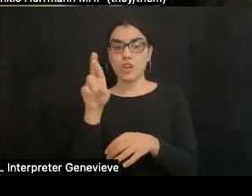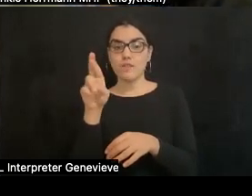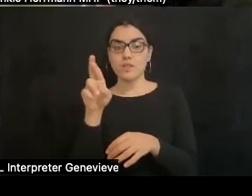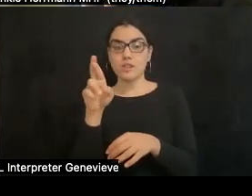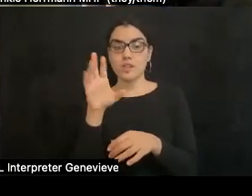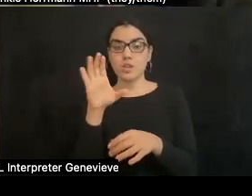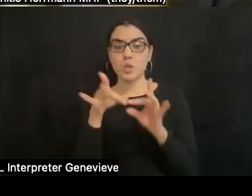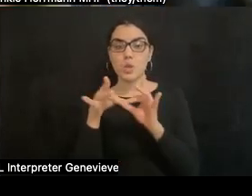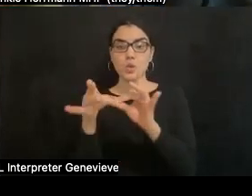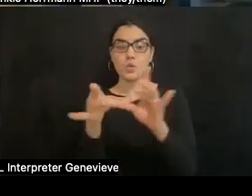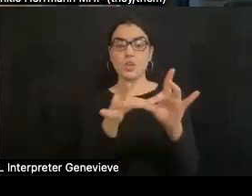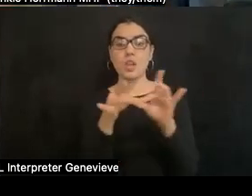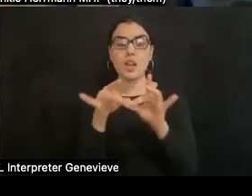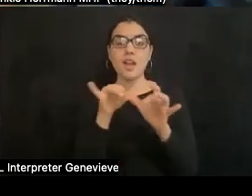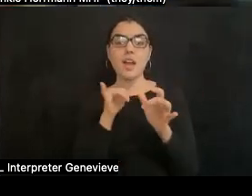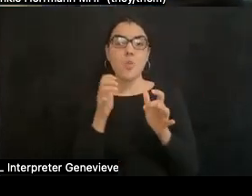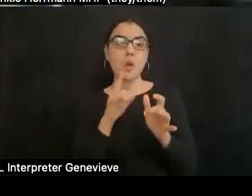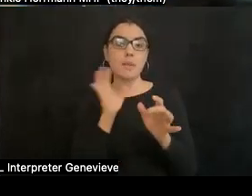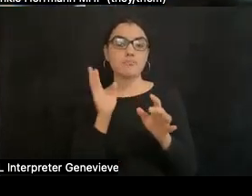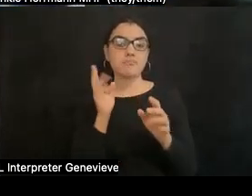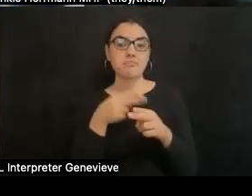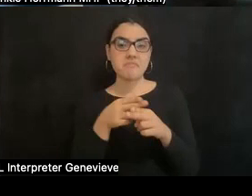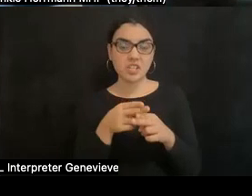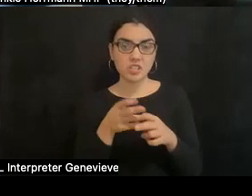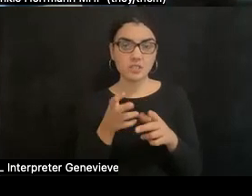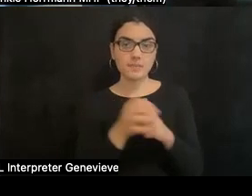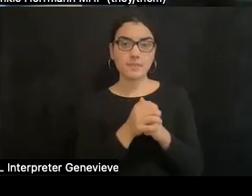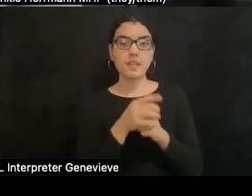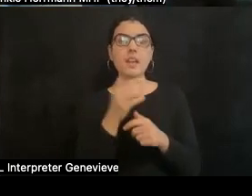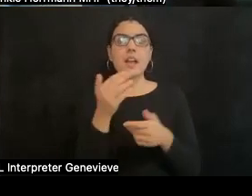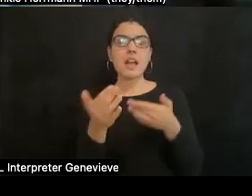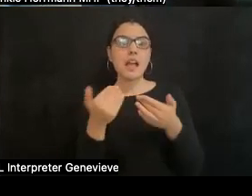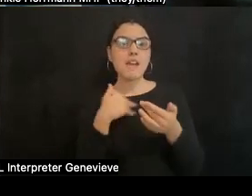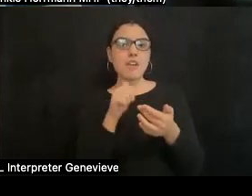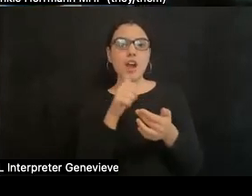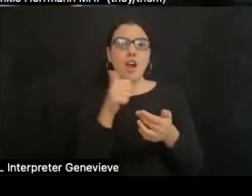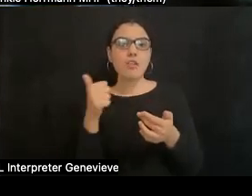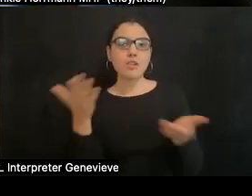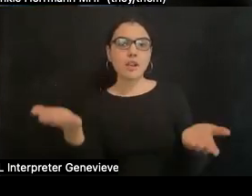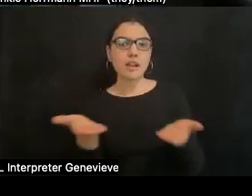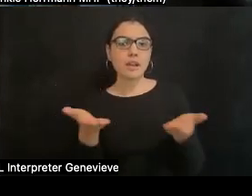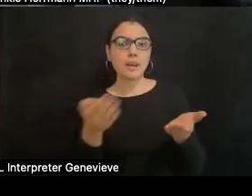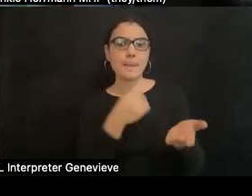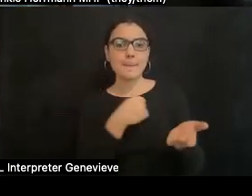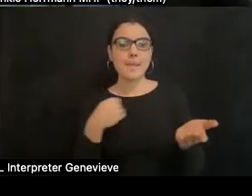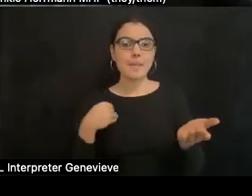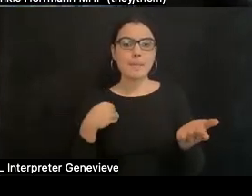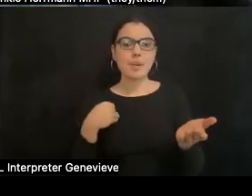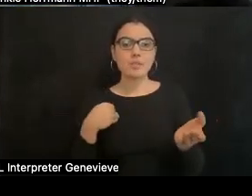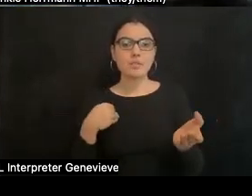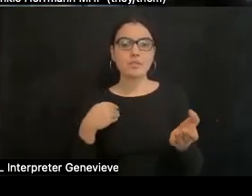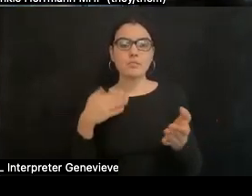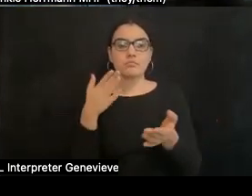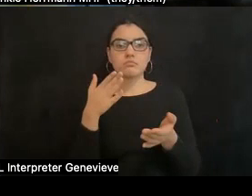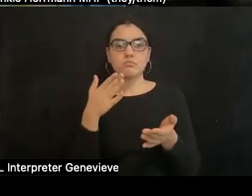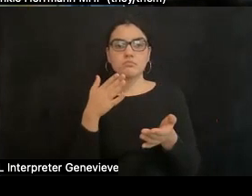I just want to mention that I think there might be other members in the room. That are part of H2R. I'm